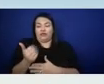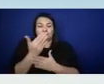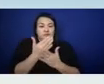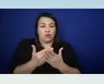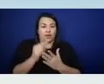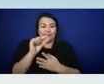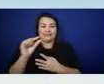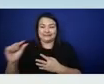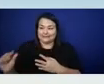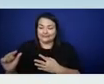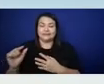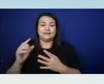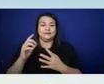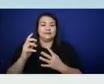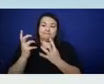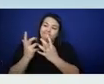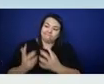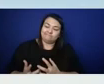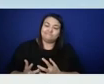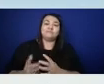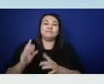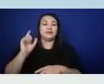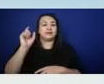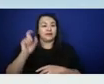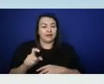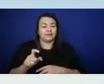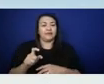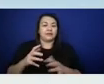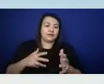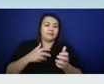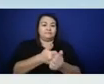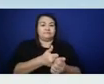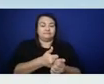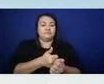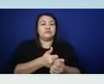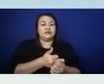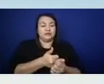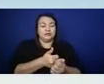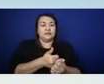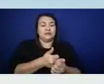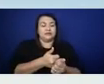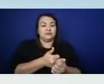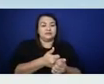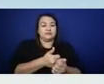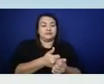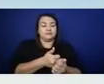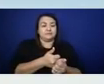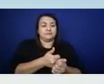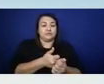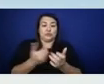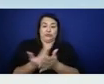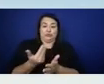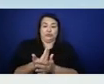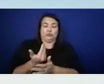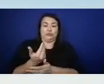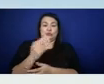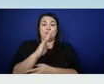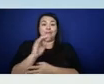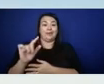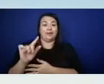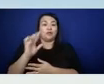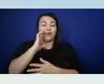covered by the PPP loan. Those expenses are still tax deductible. So there's a lot